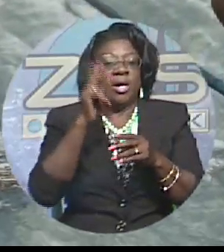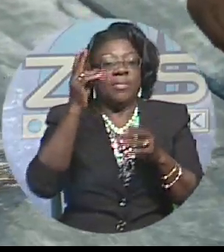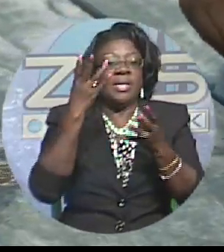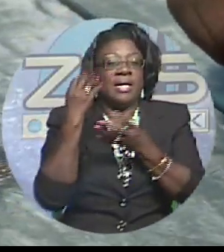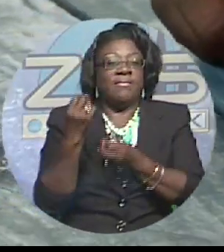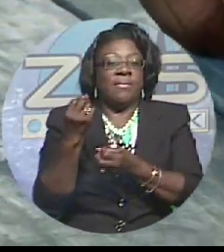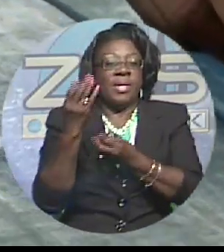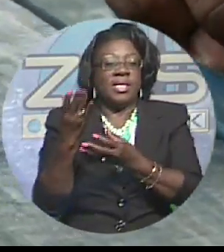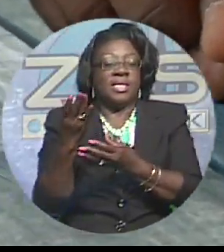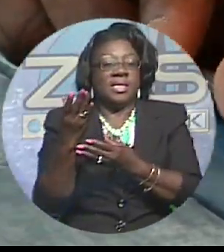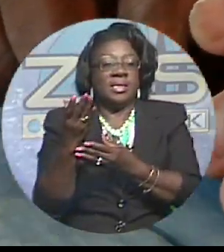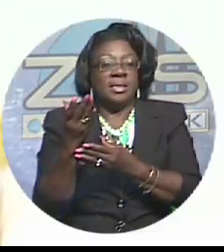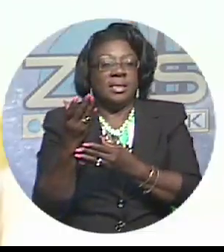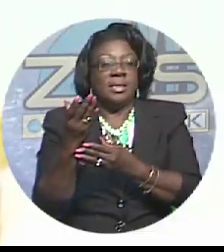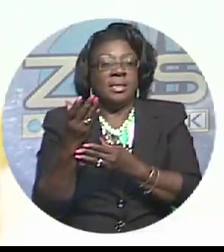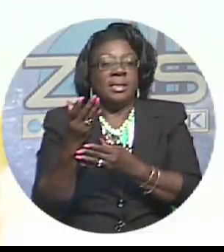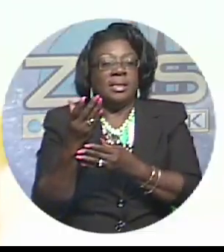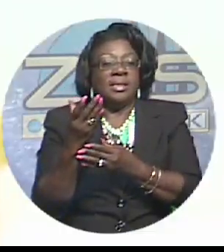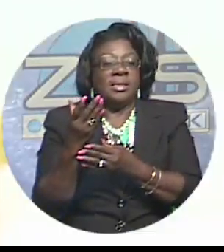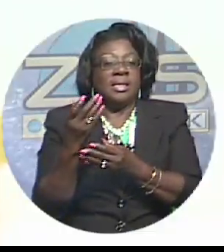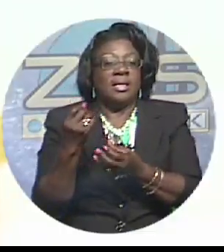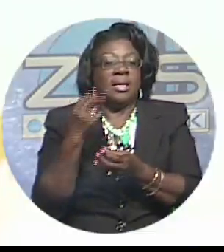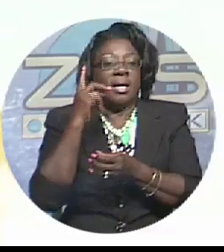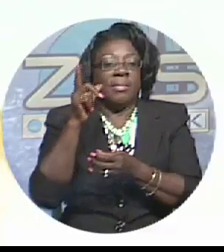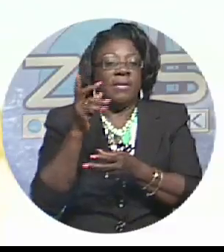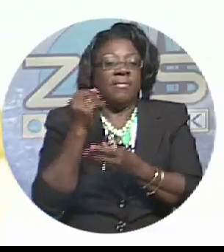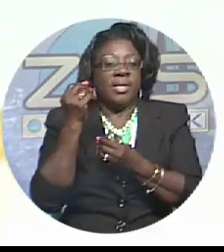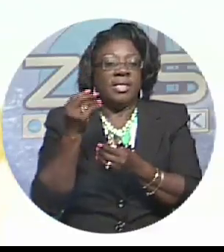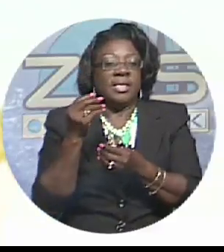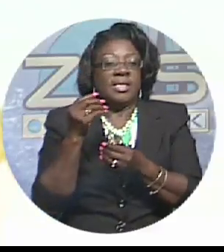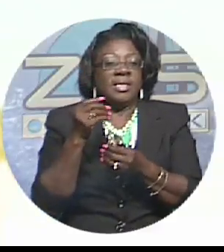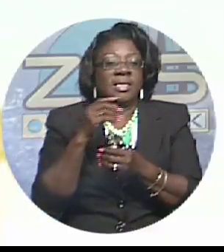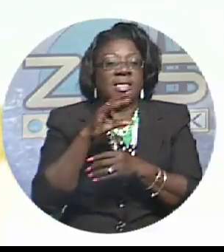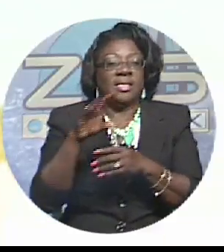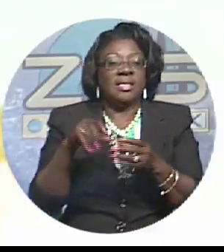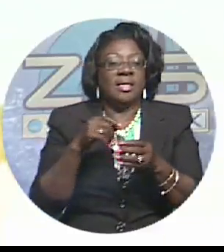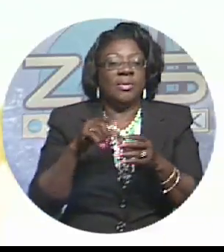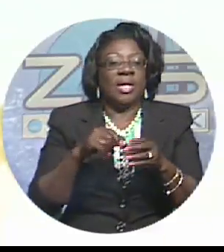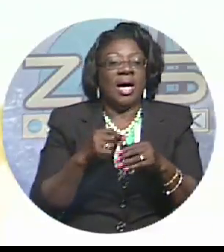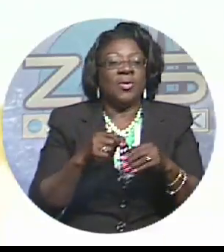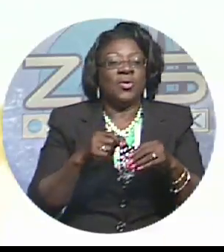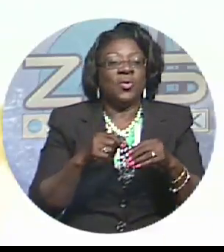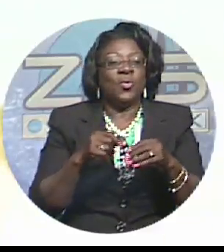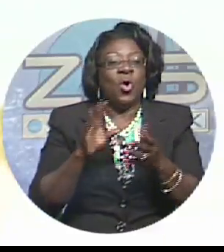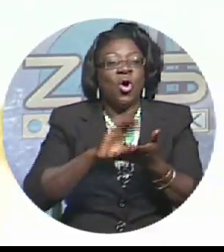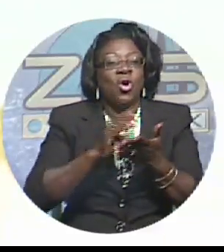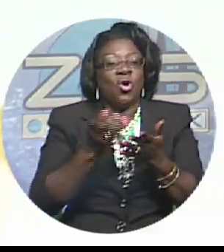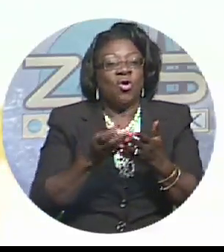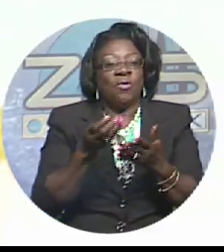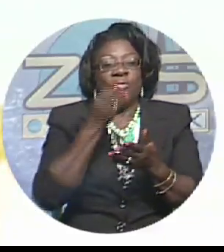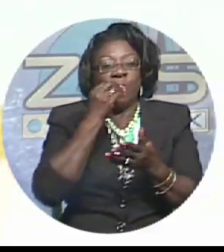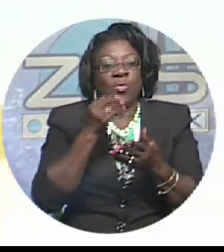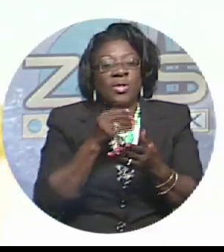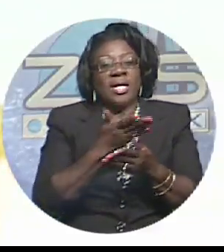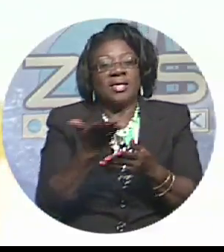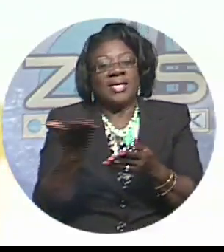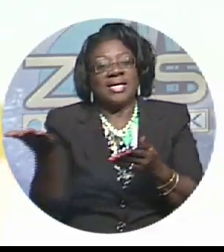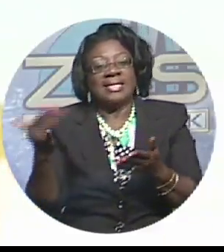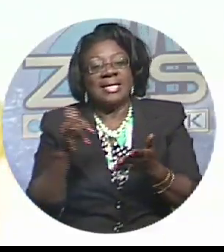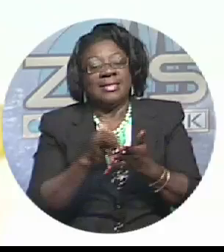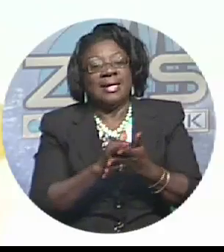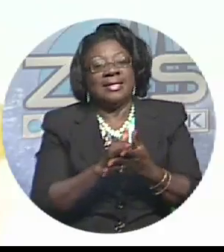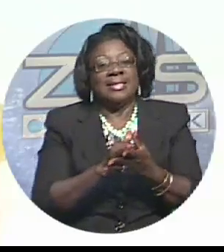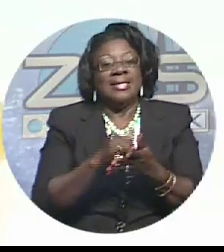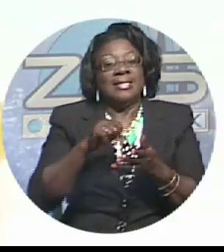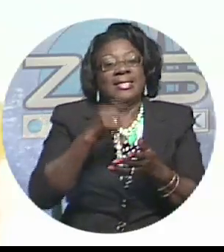information. Here it is, I'm looking up some information concerning some recipe on how to prepare food and, things like that. And the other